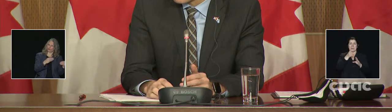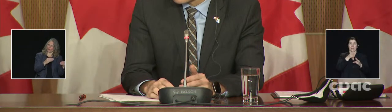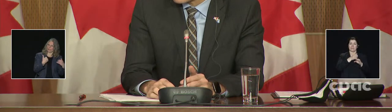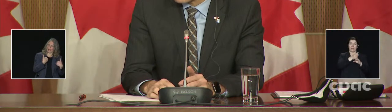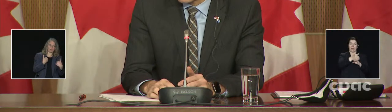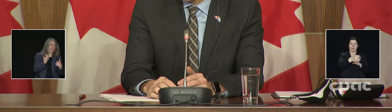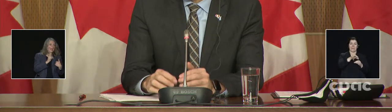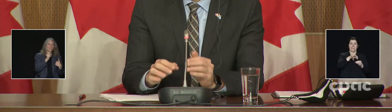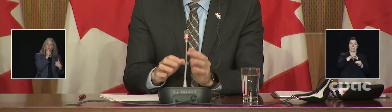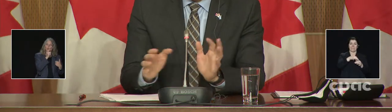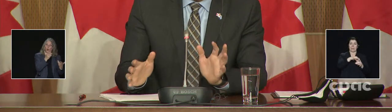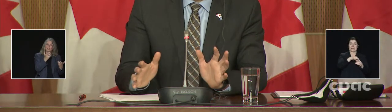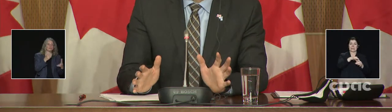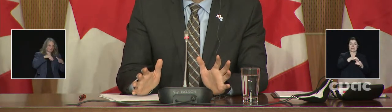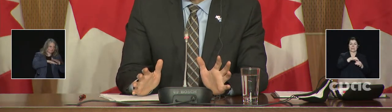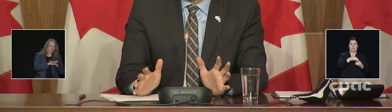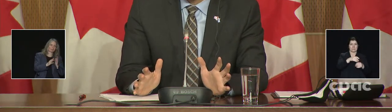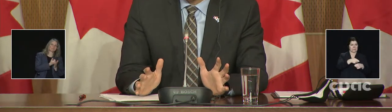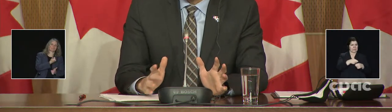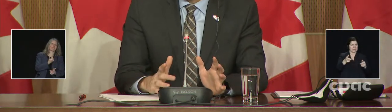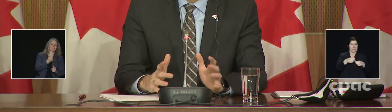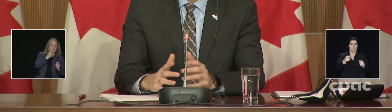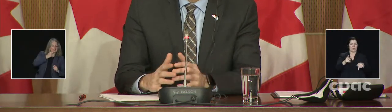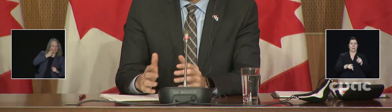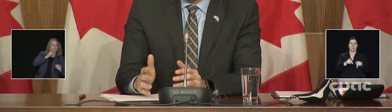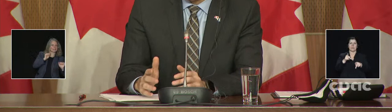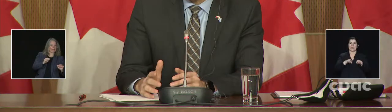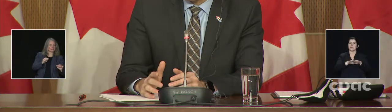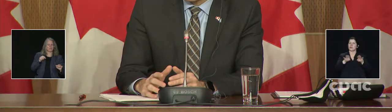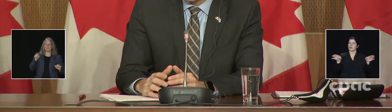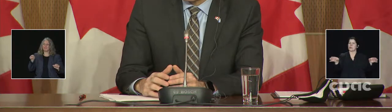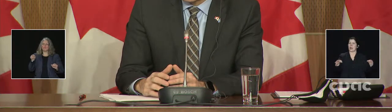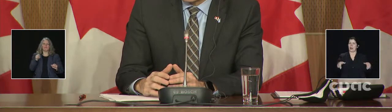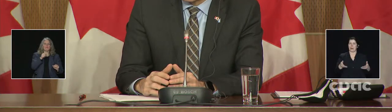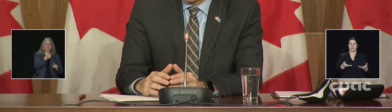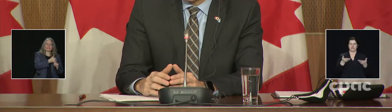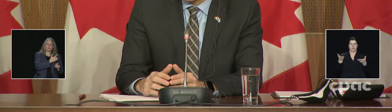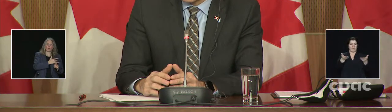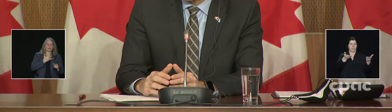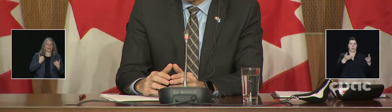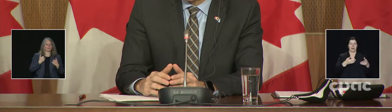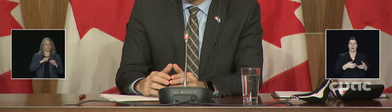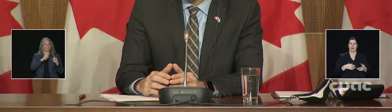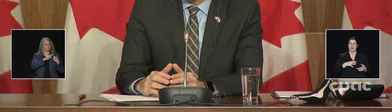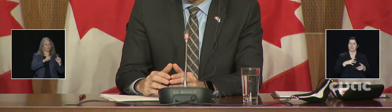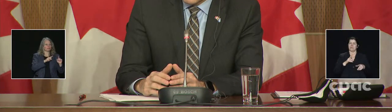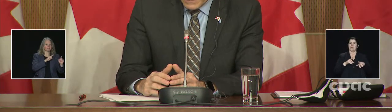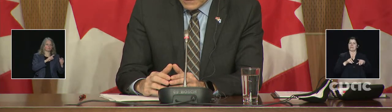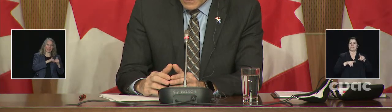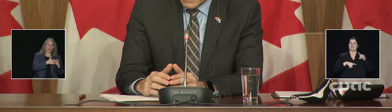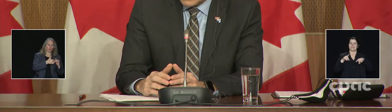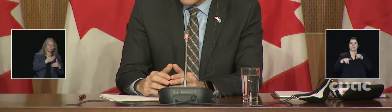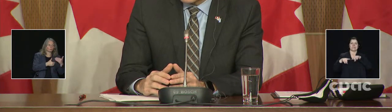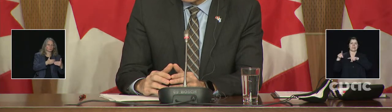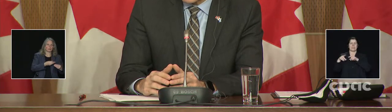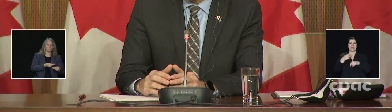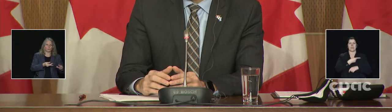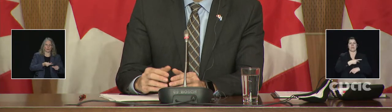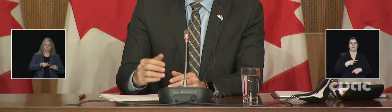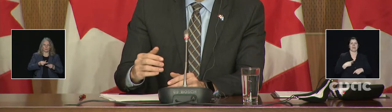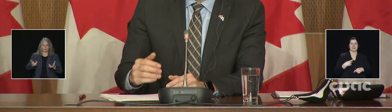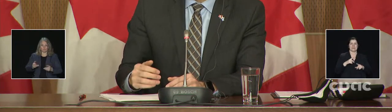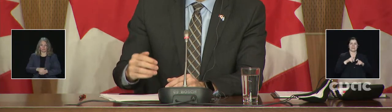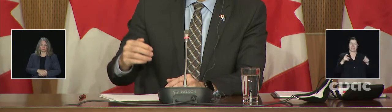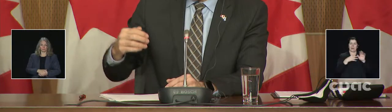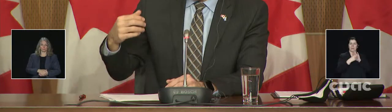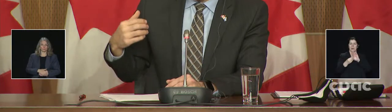general population. So there are different models that have evolved in Canada over the last few weeks. And what I hear